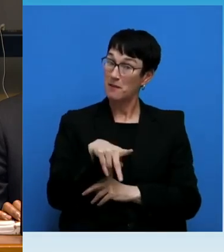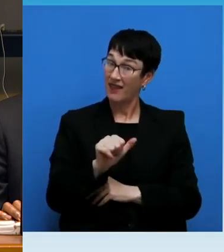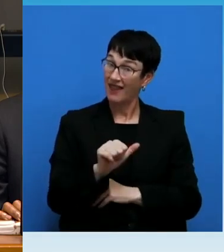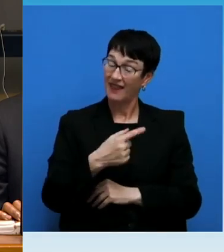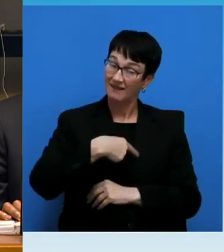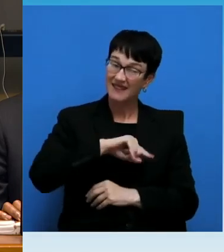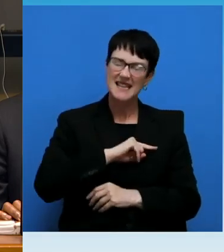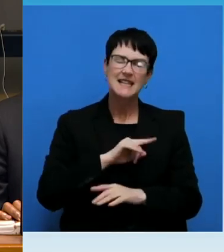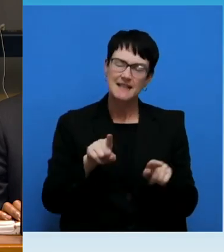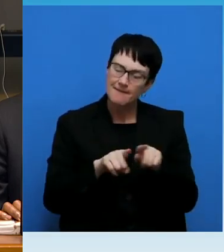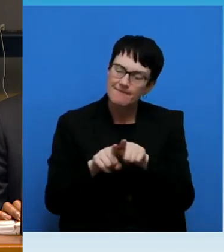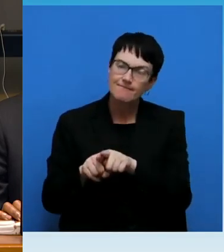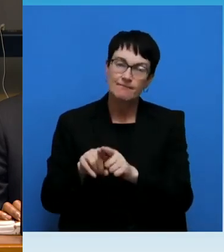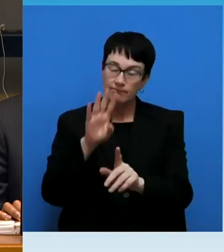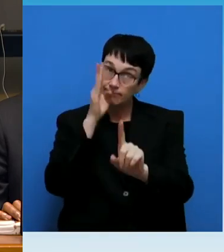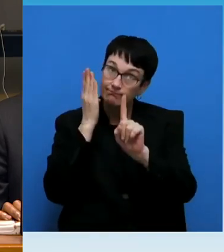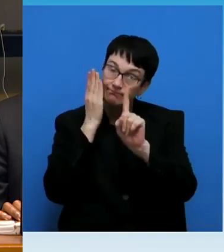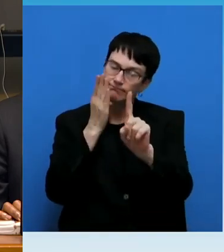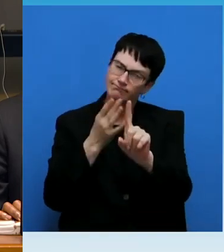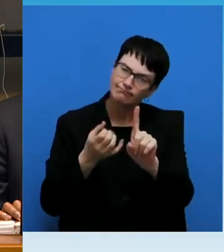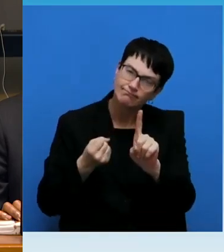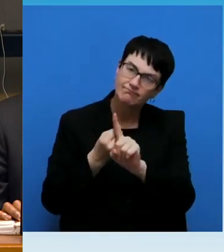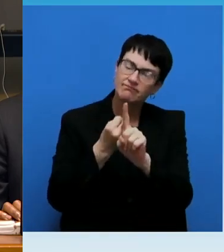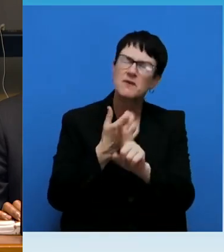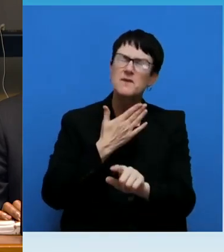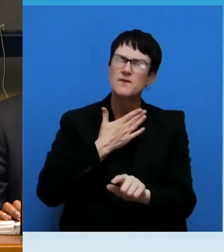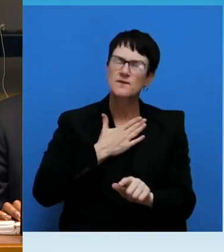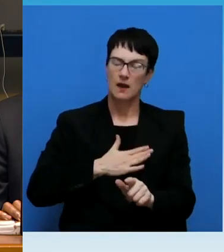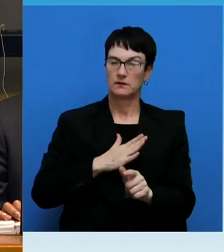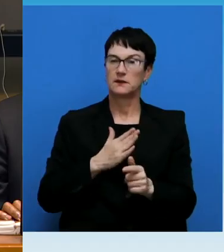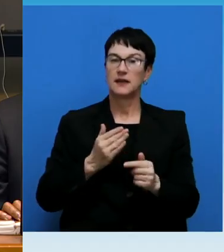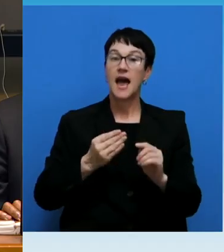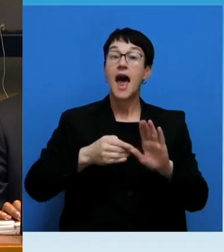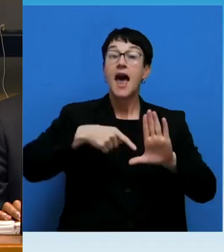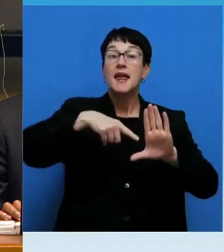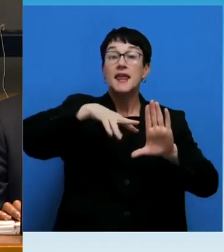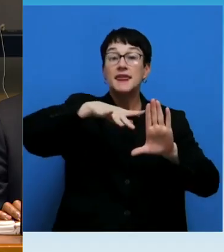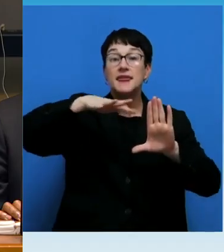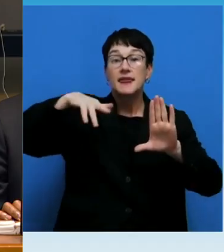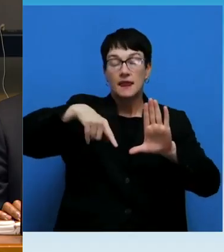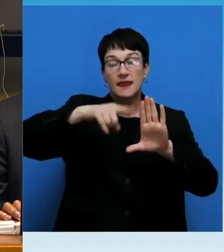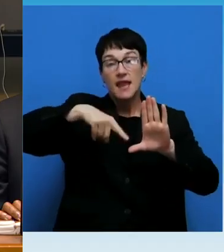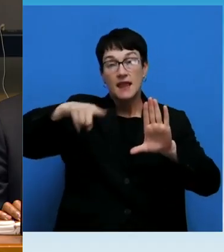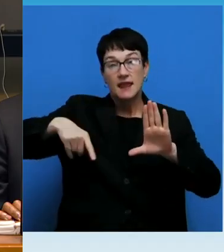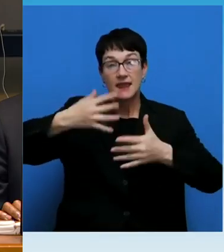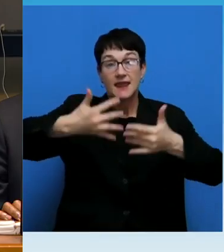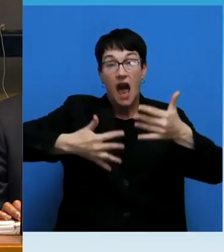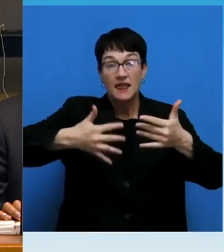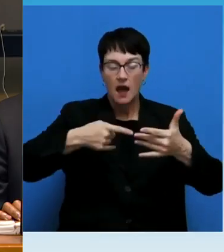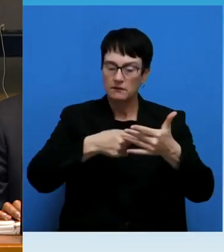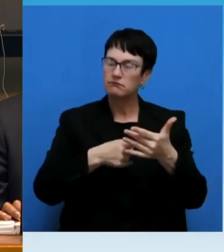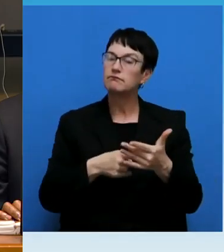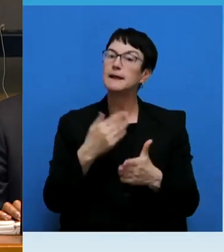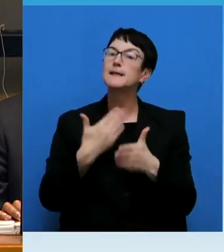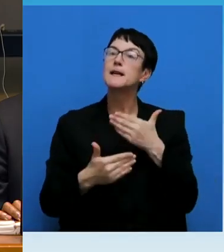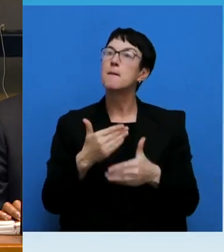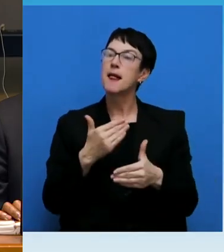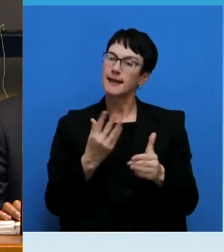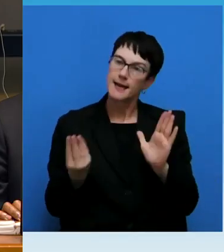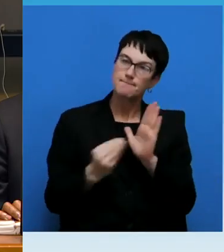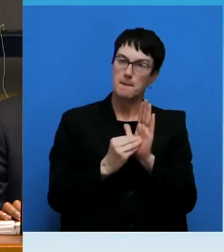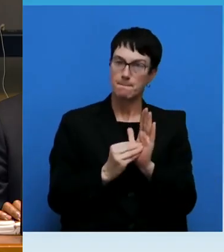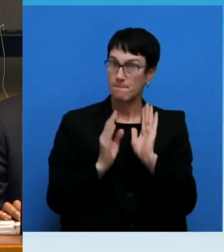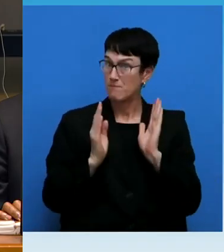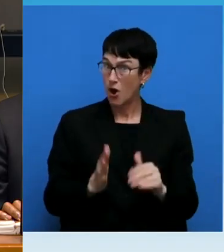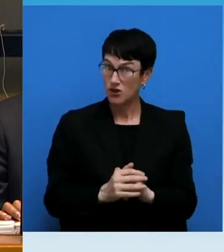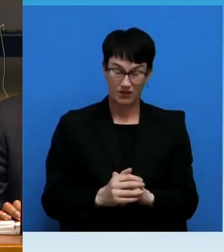with disability are visible in data where they have long been unseen. Since we began